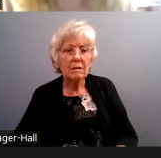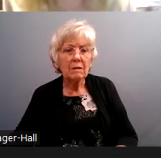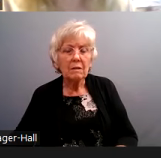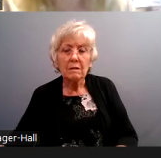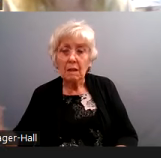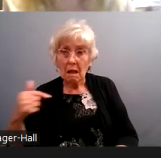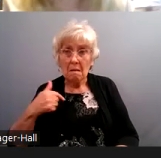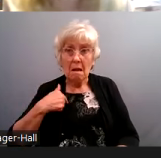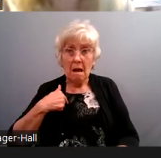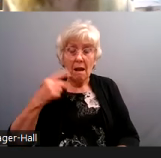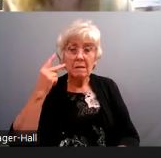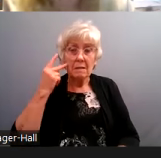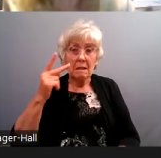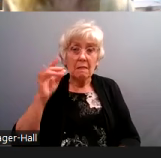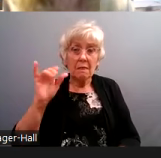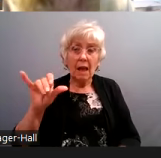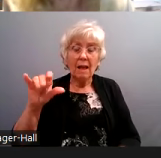I'm seeing it.